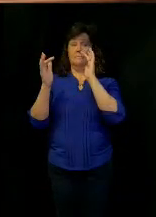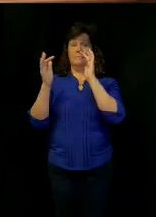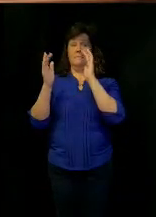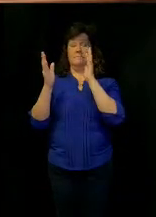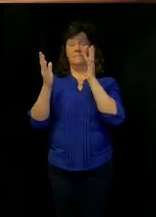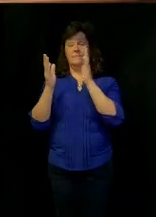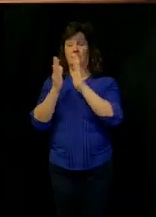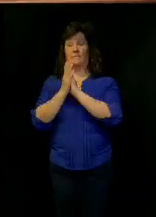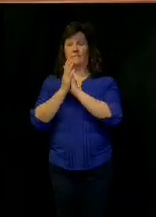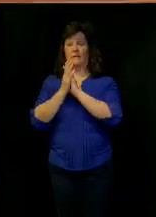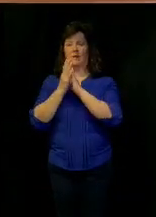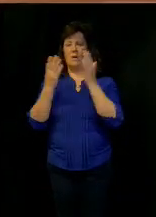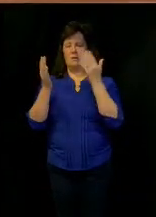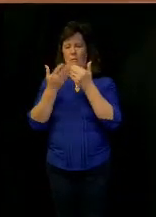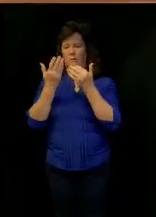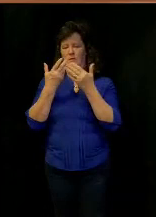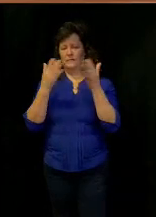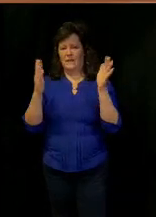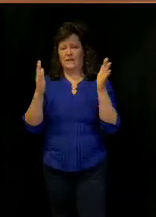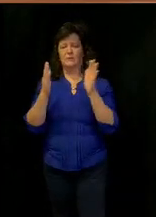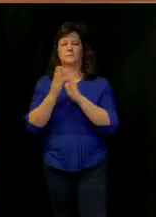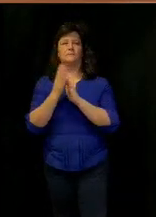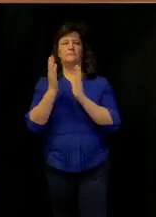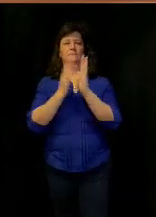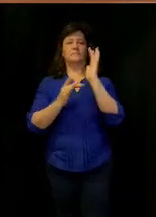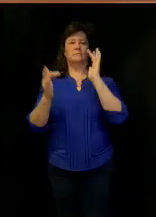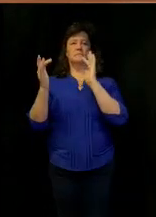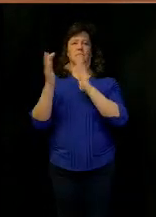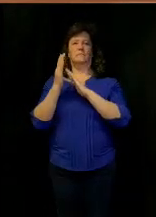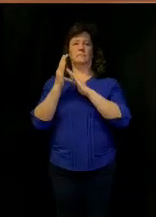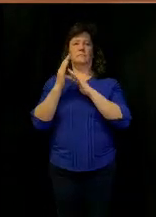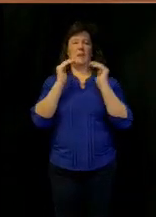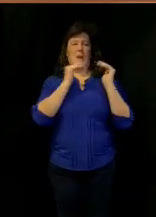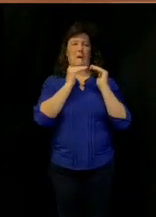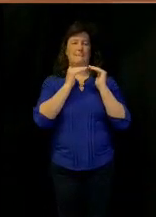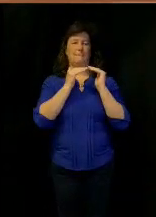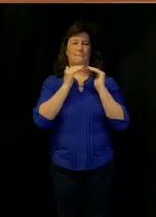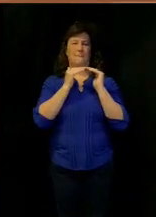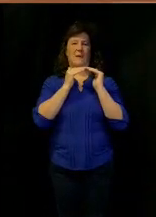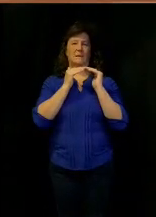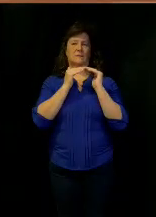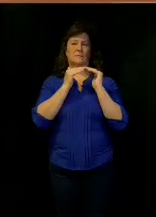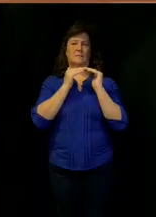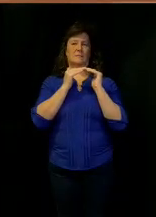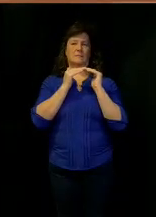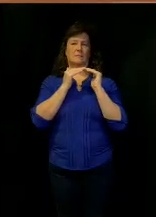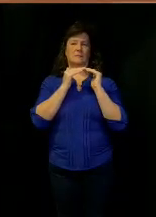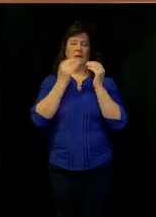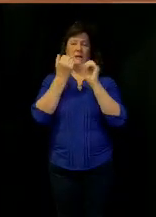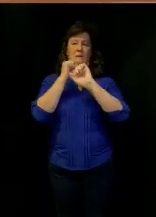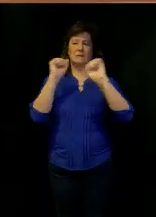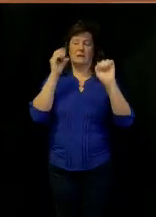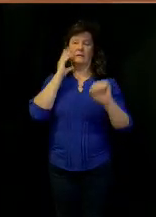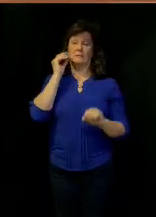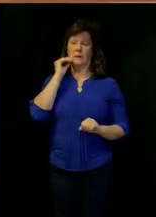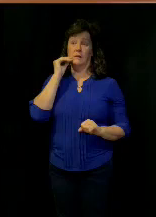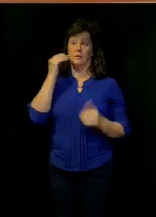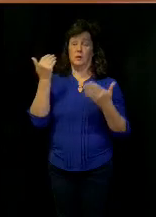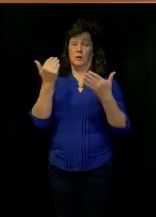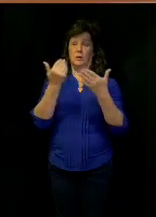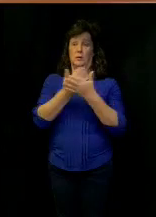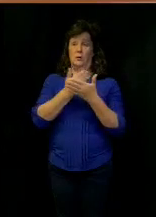A few minutes. Jesus equates our salvation experience to a rebirth or a new DNA.